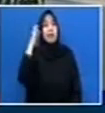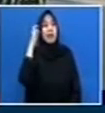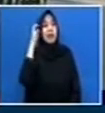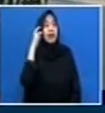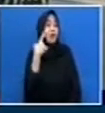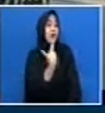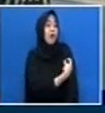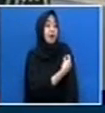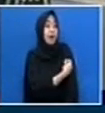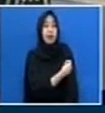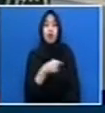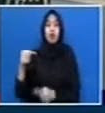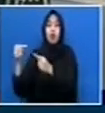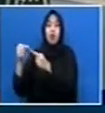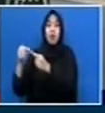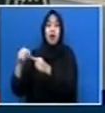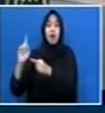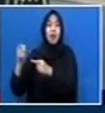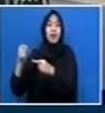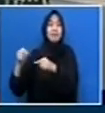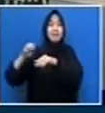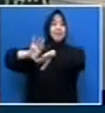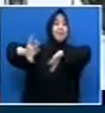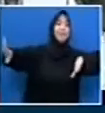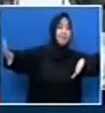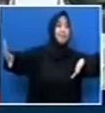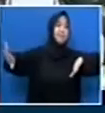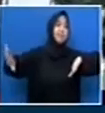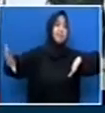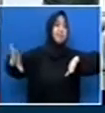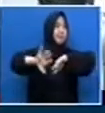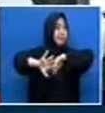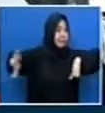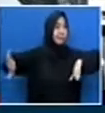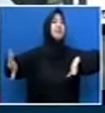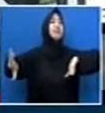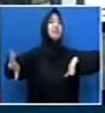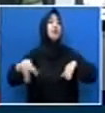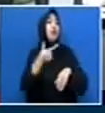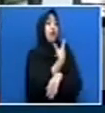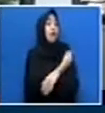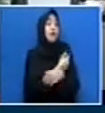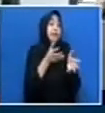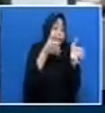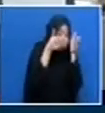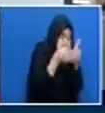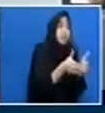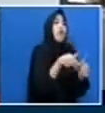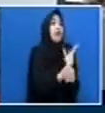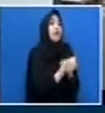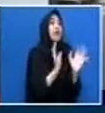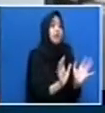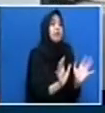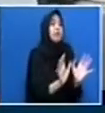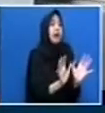for political favors or political leverage. That's interesting. We should dole out vaccines because the scientists say, here's where